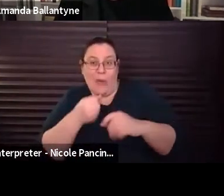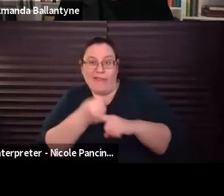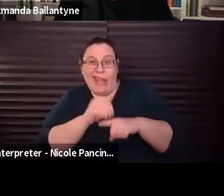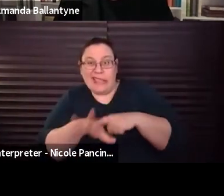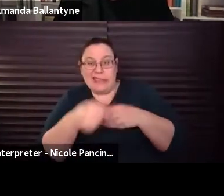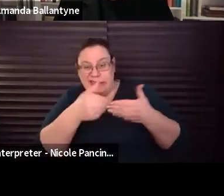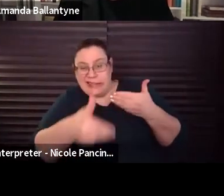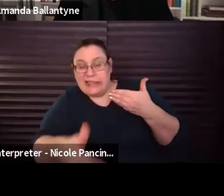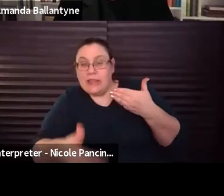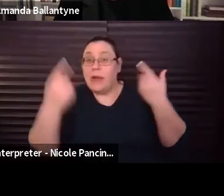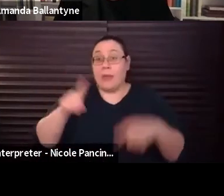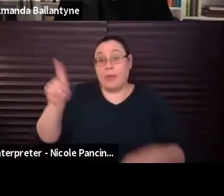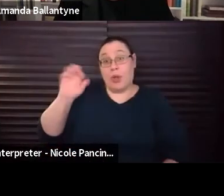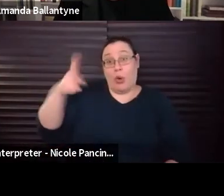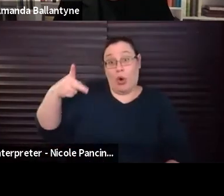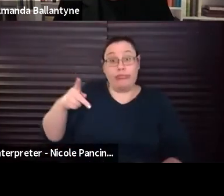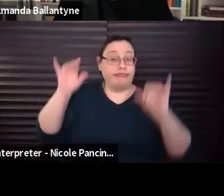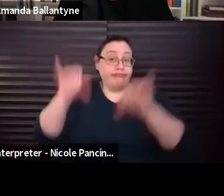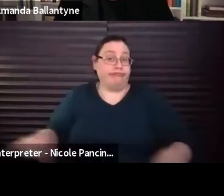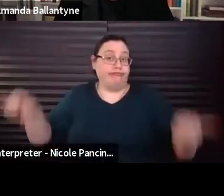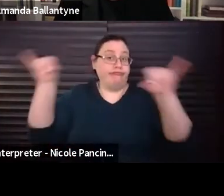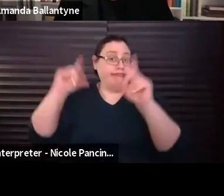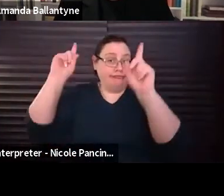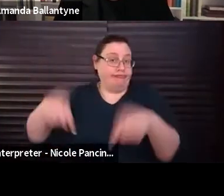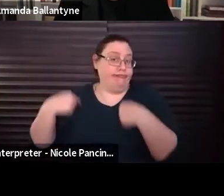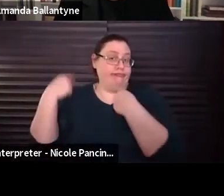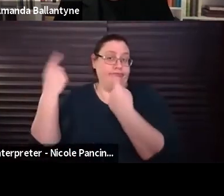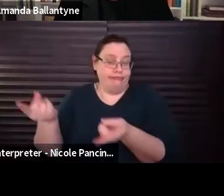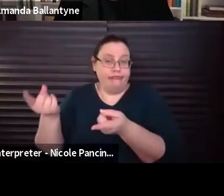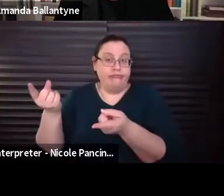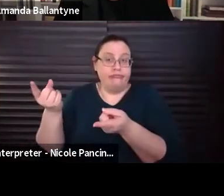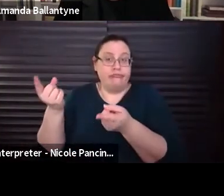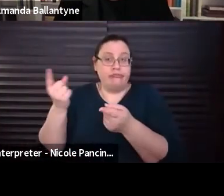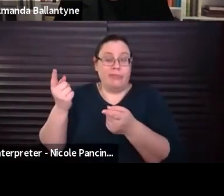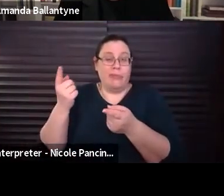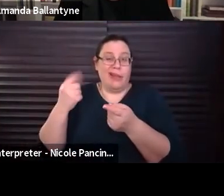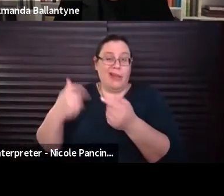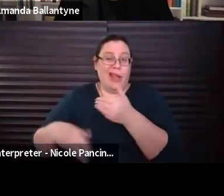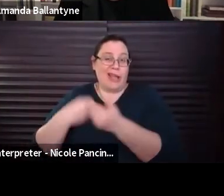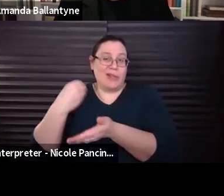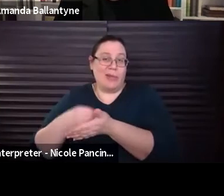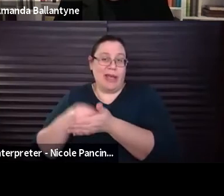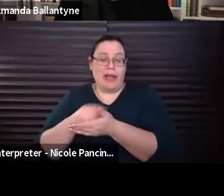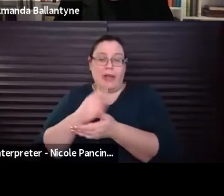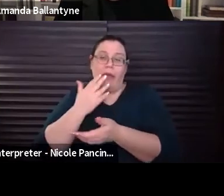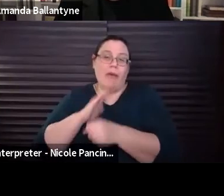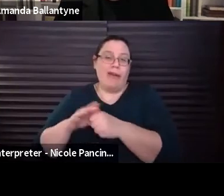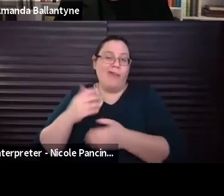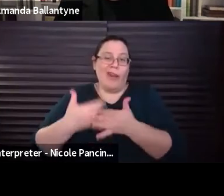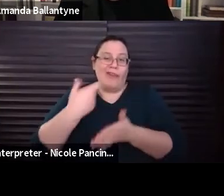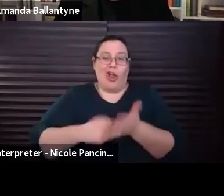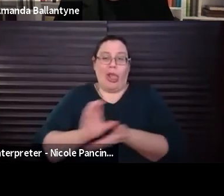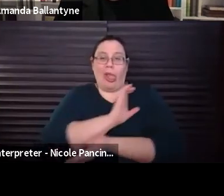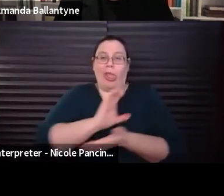that corporations get to continue doing the thing that they had been doing before, and they just like have a little money on the side to placate whatever the costs are. And the